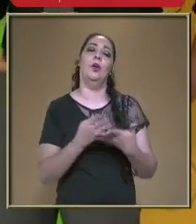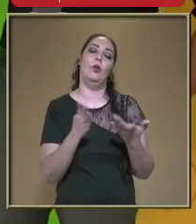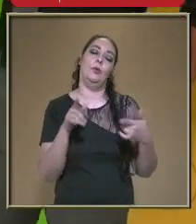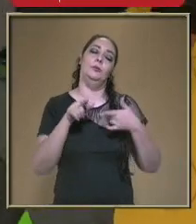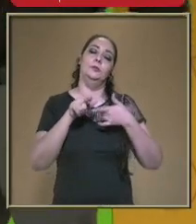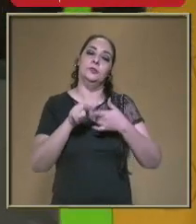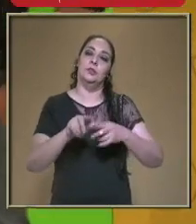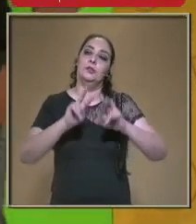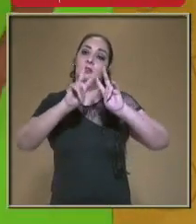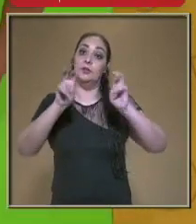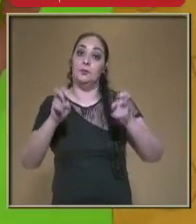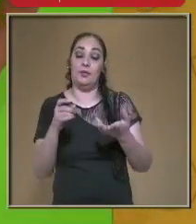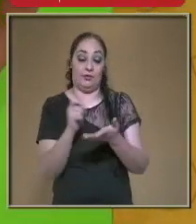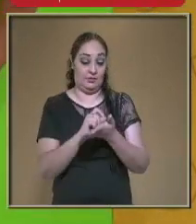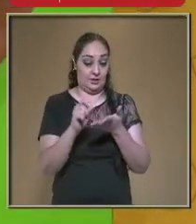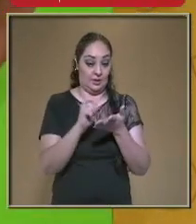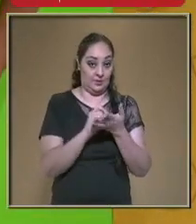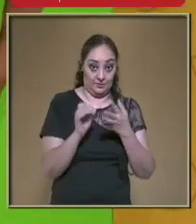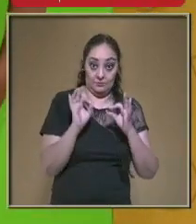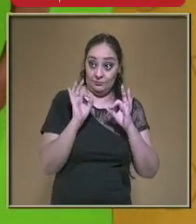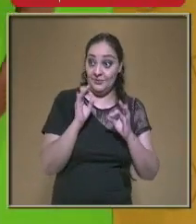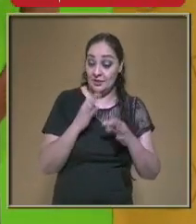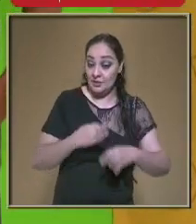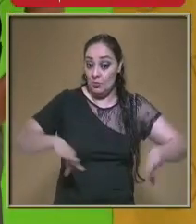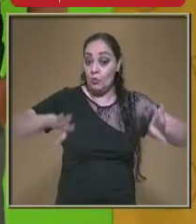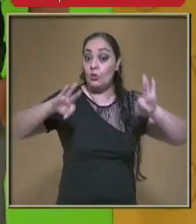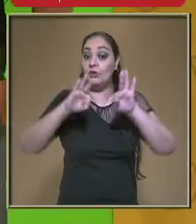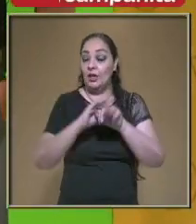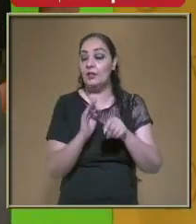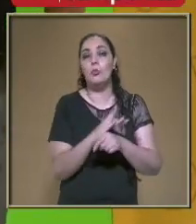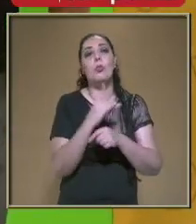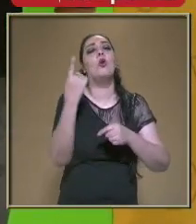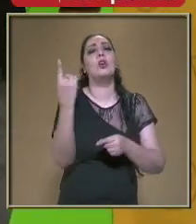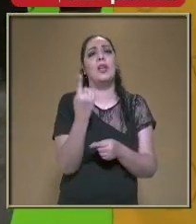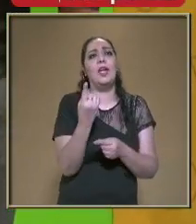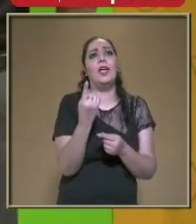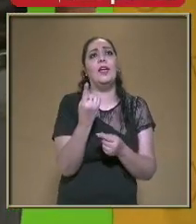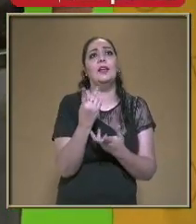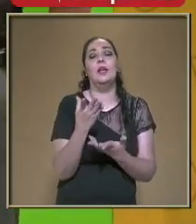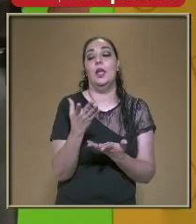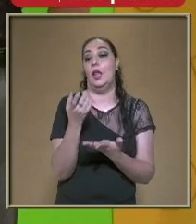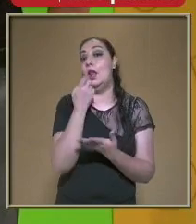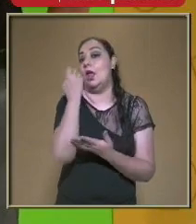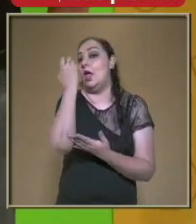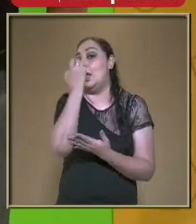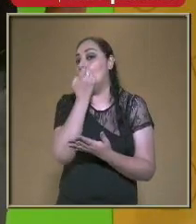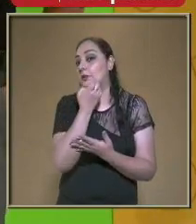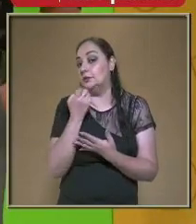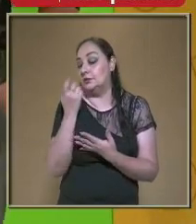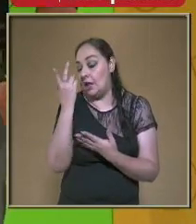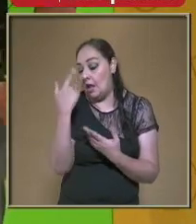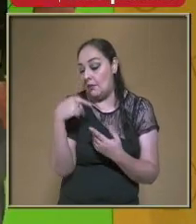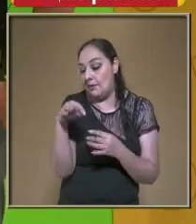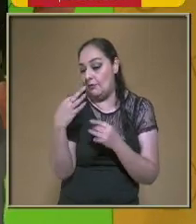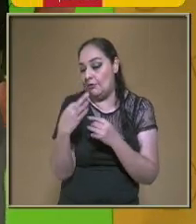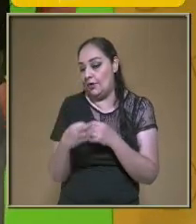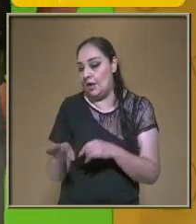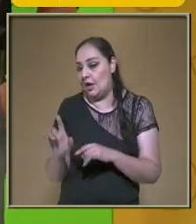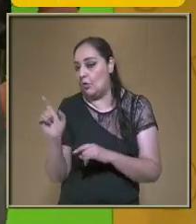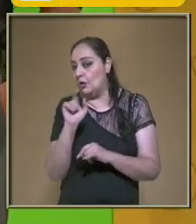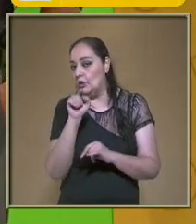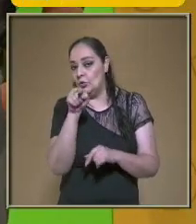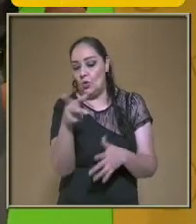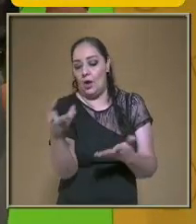talking about grammar time. Grammar time, it's very important because the exam, the final test, when you